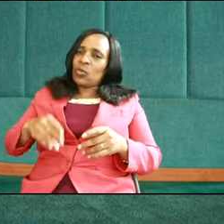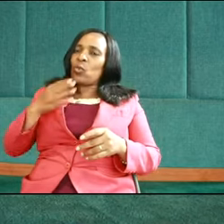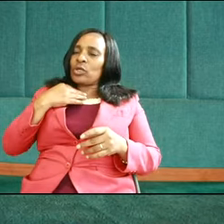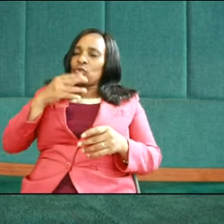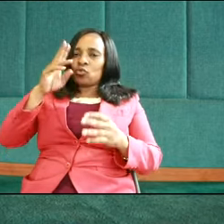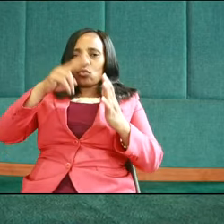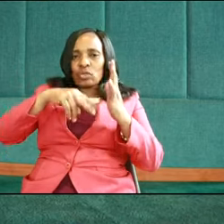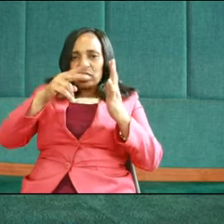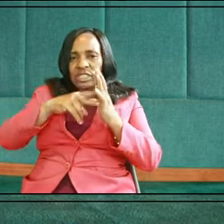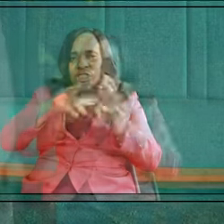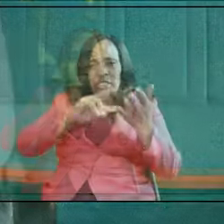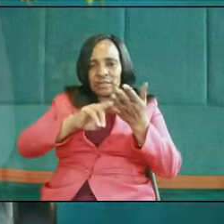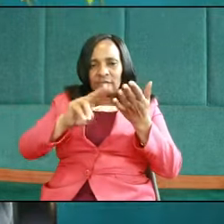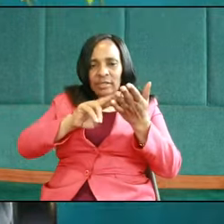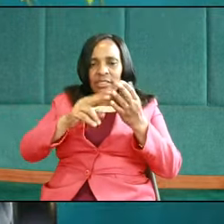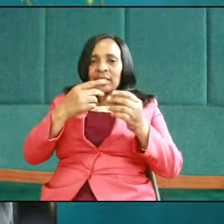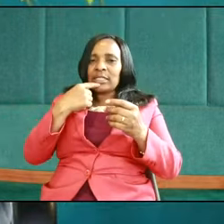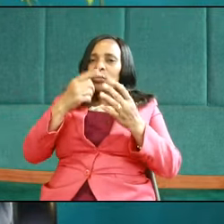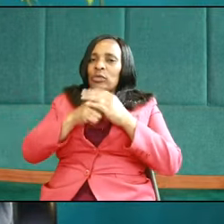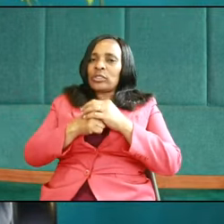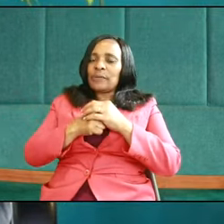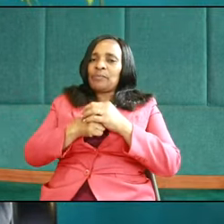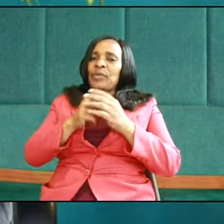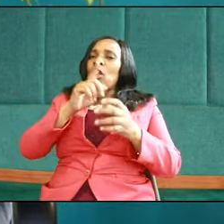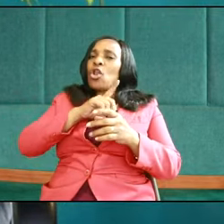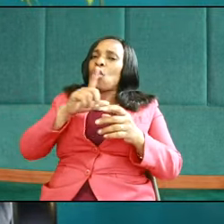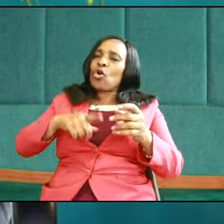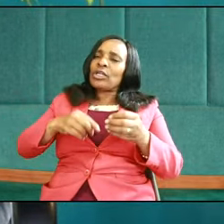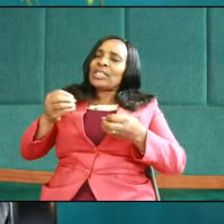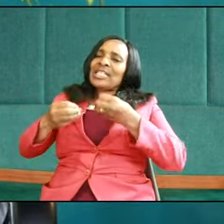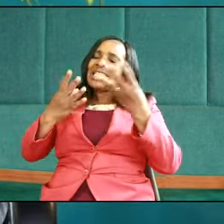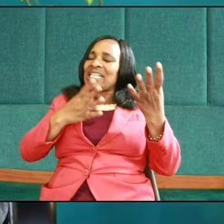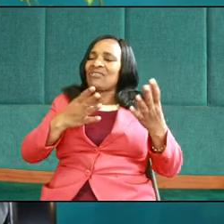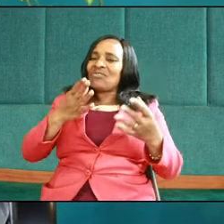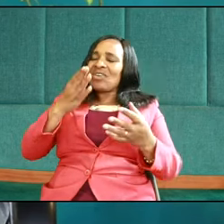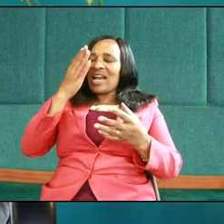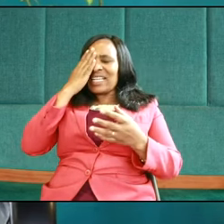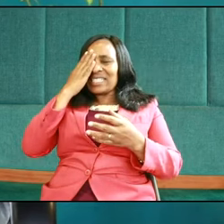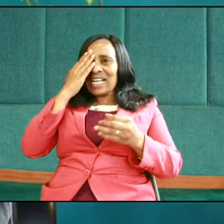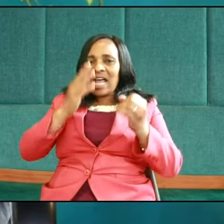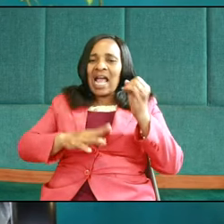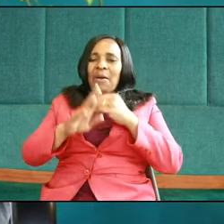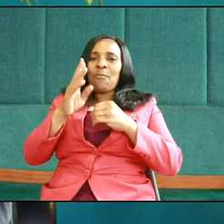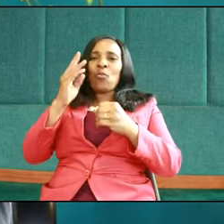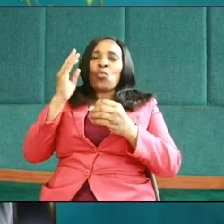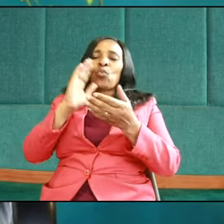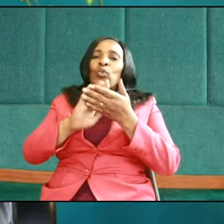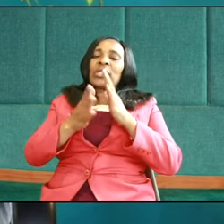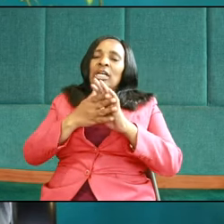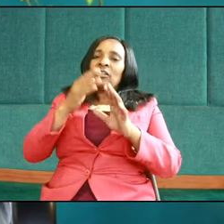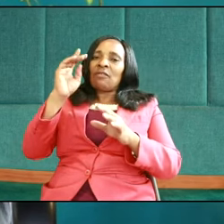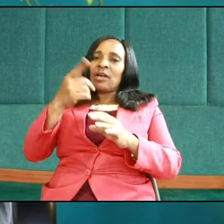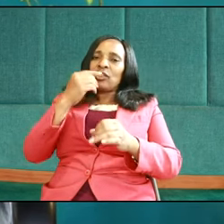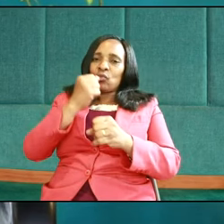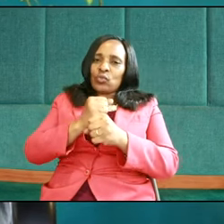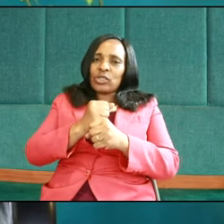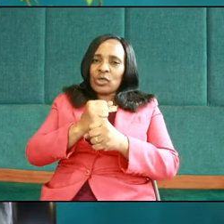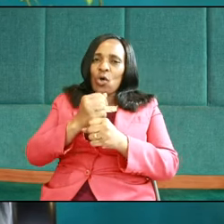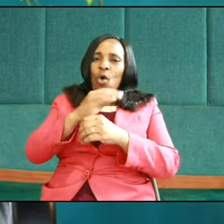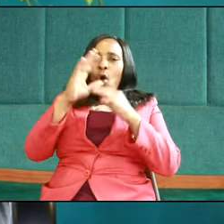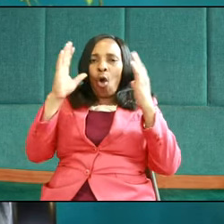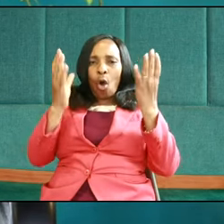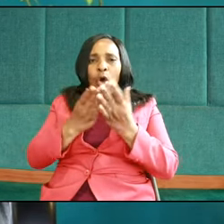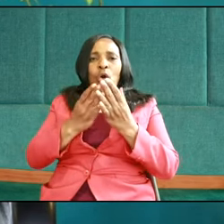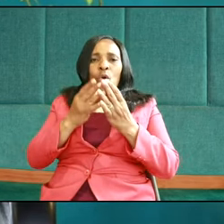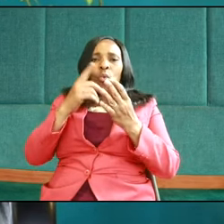to read a statement that says, yet the Lord did not give Israel up without first doing all that he could be done to lead